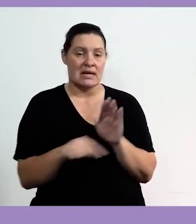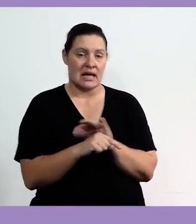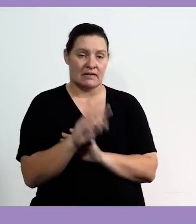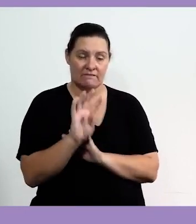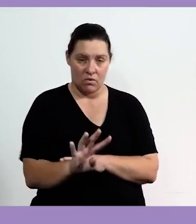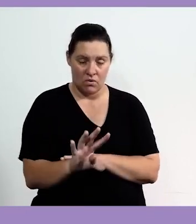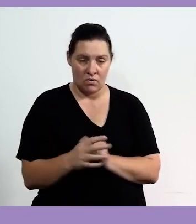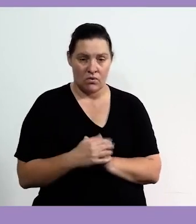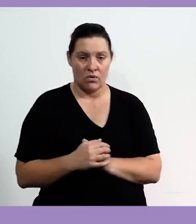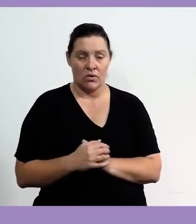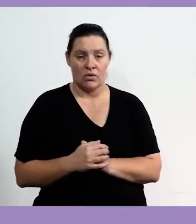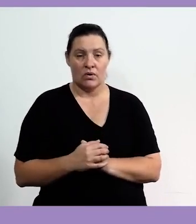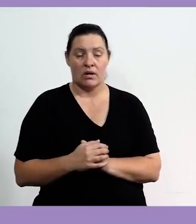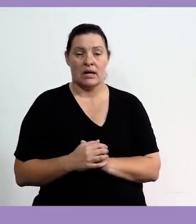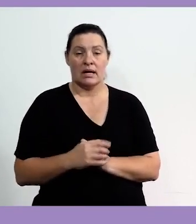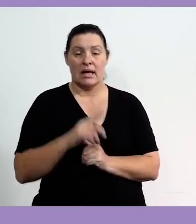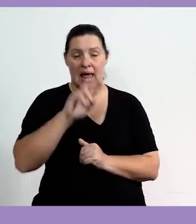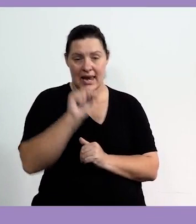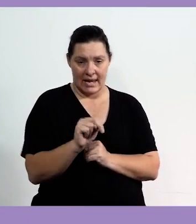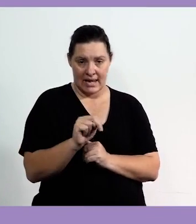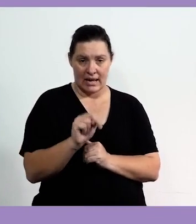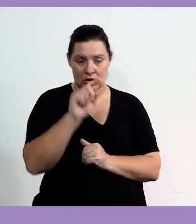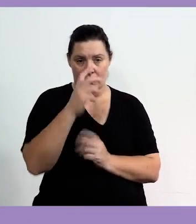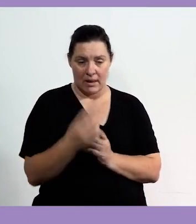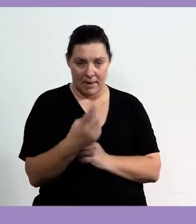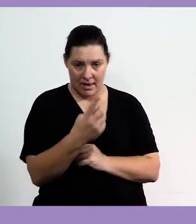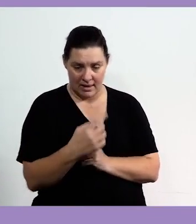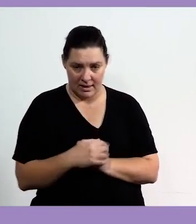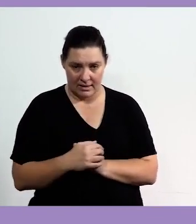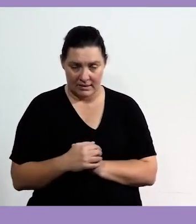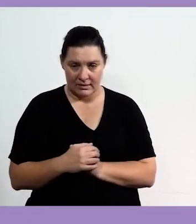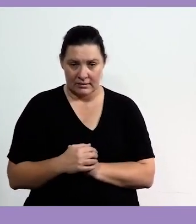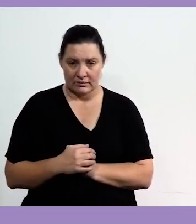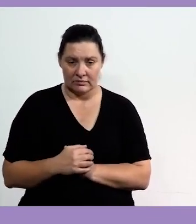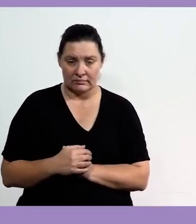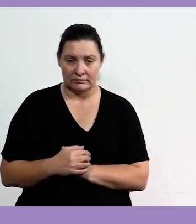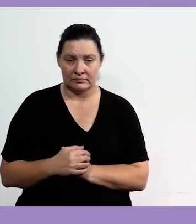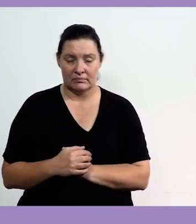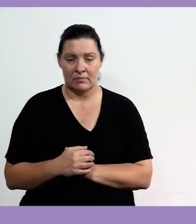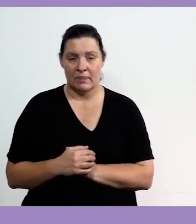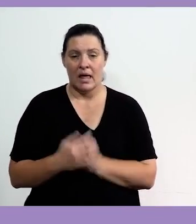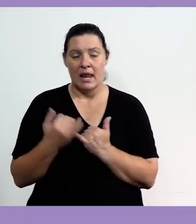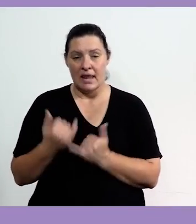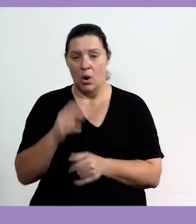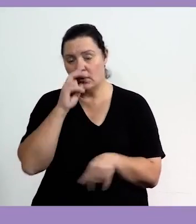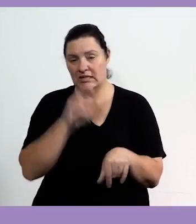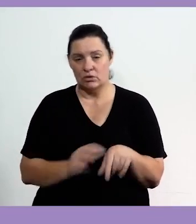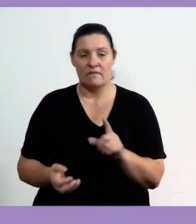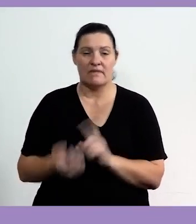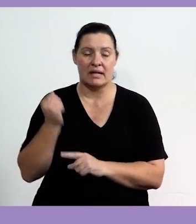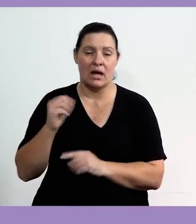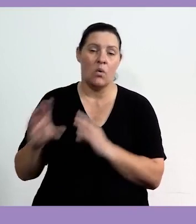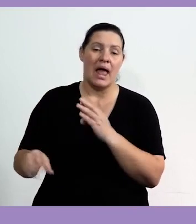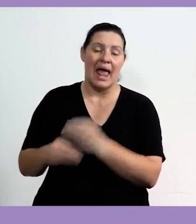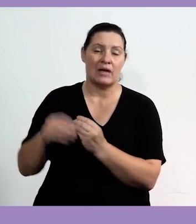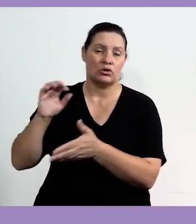which is a negative 4. We are going to multiply it by our term number, which we represent with the letter n. And now we need